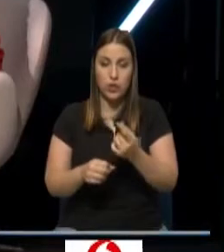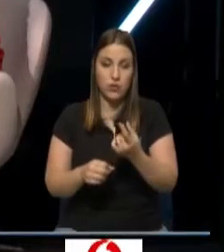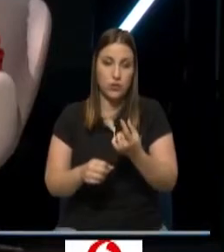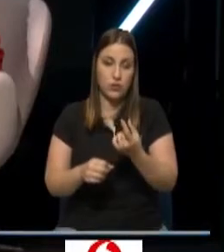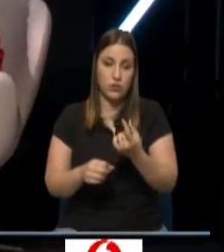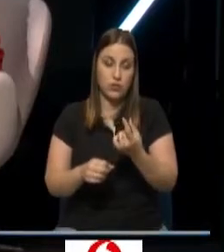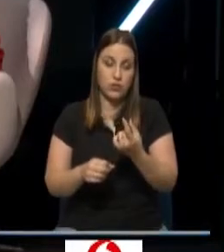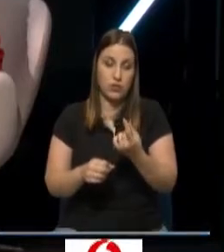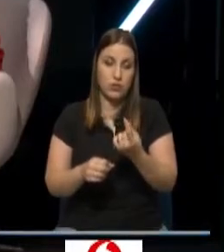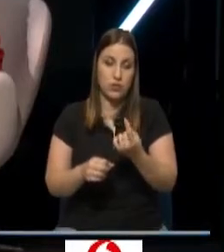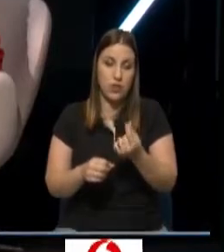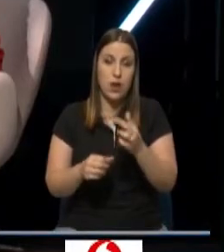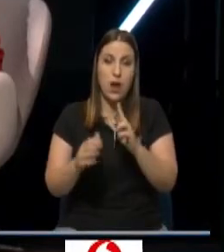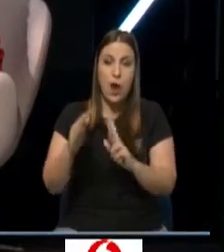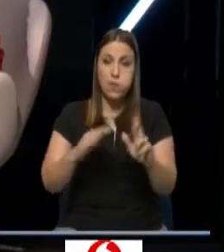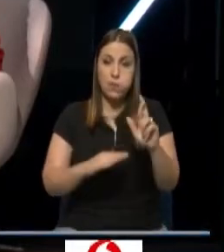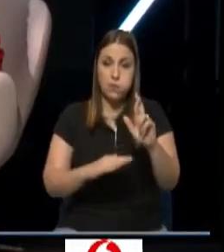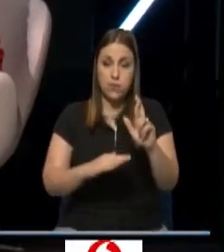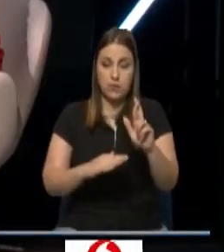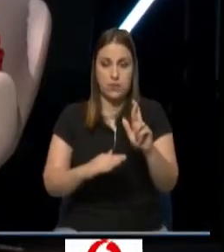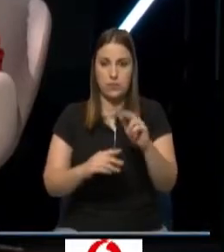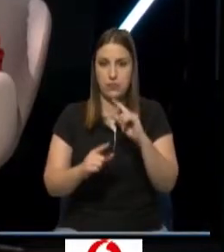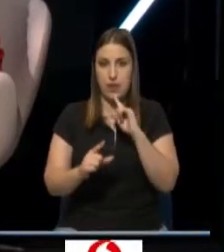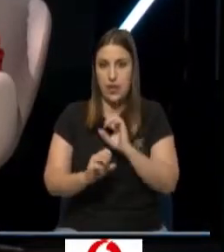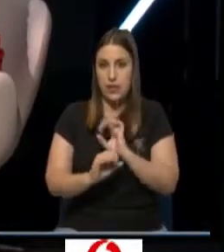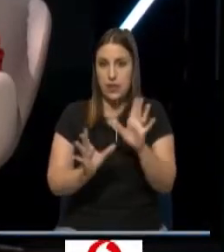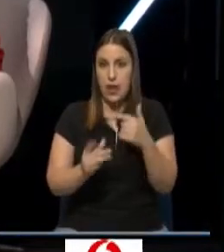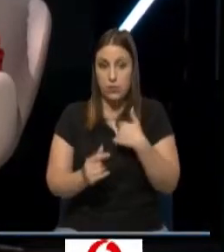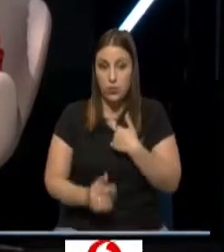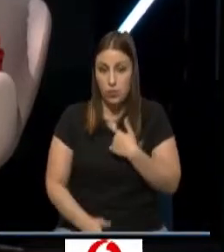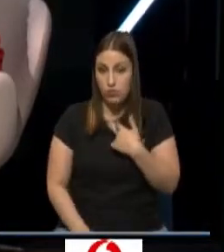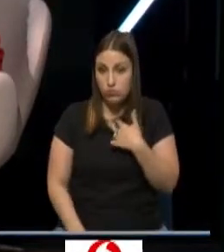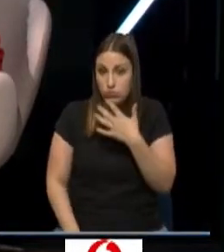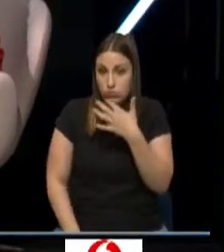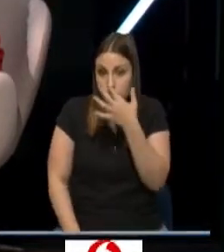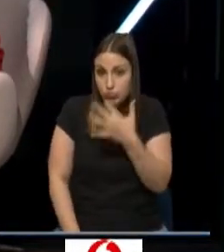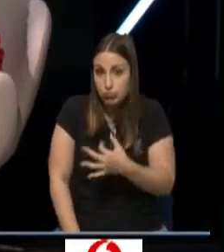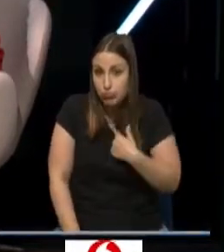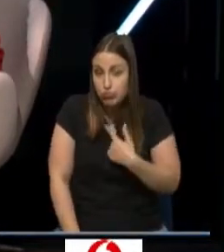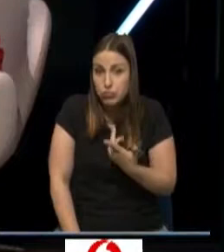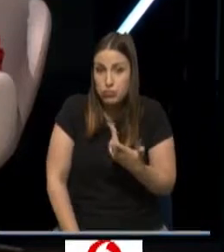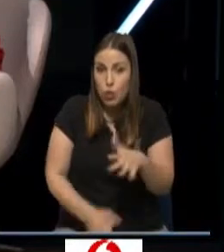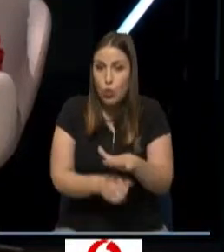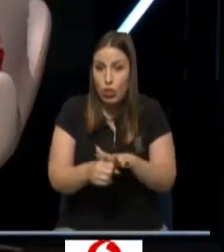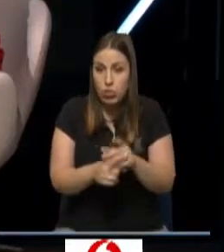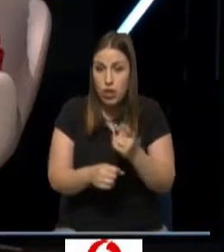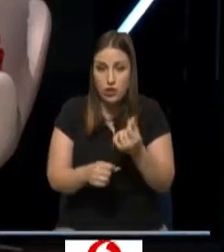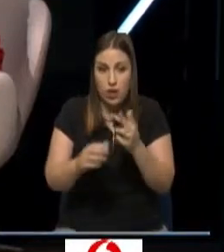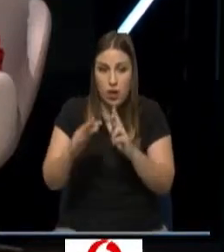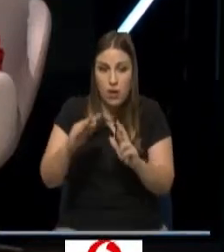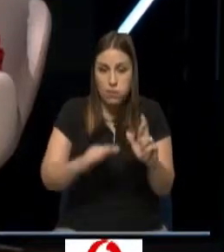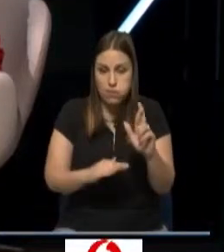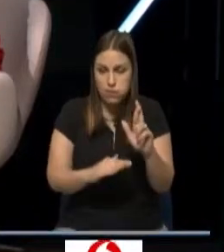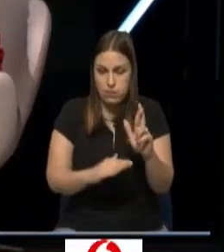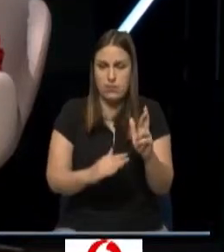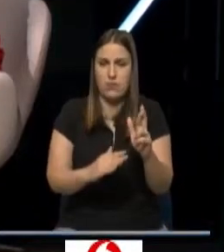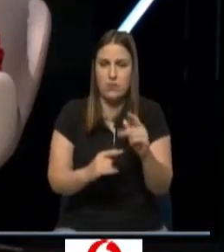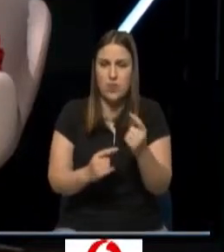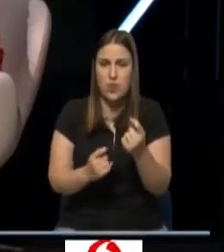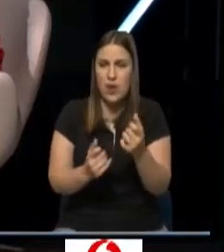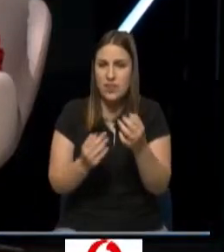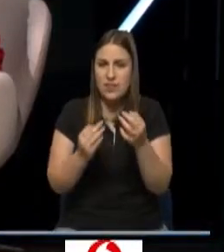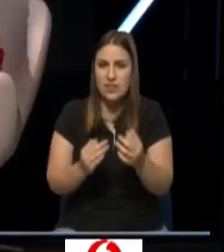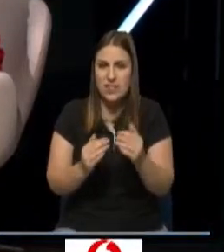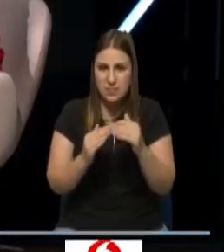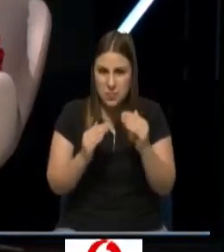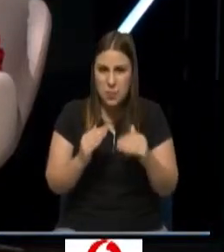the inflation context that we're going to talk about. I don't see how any context of